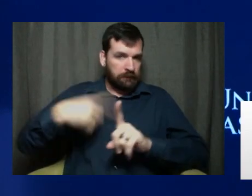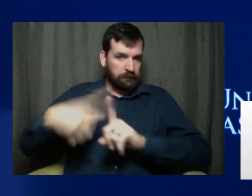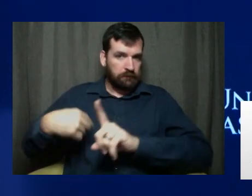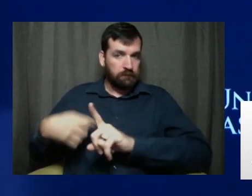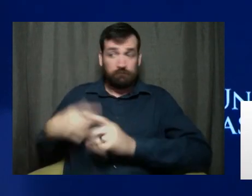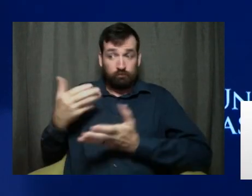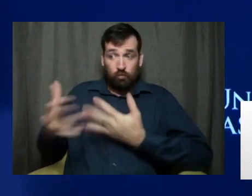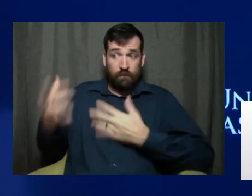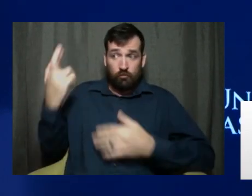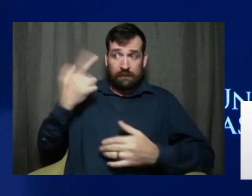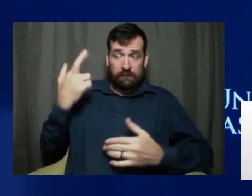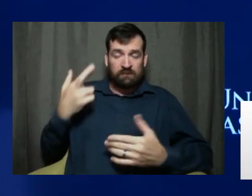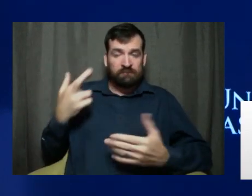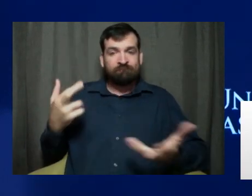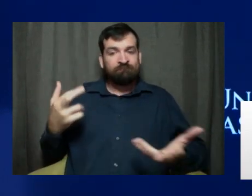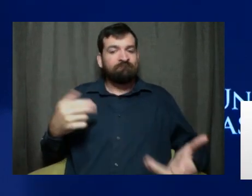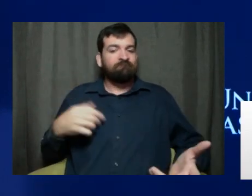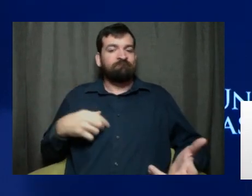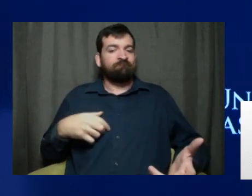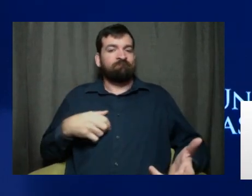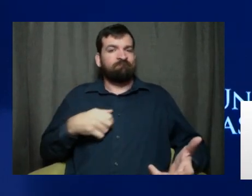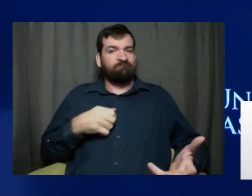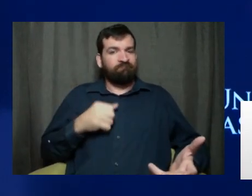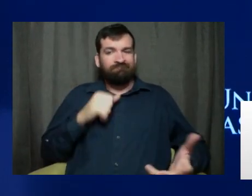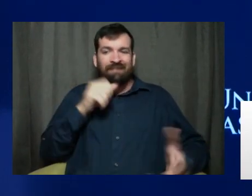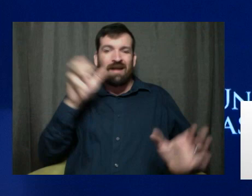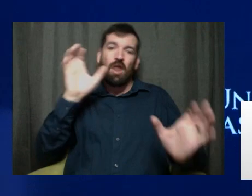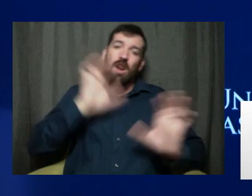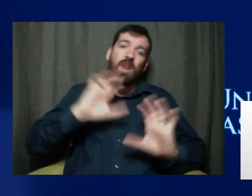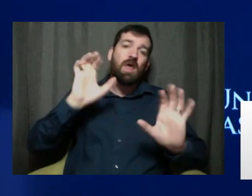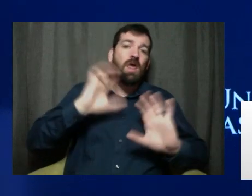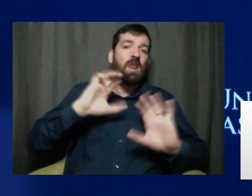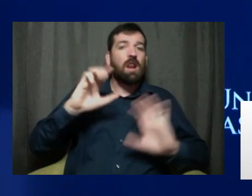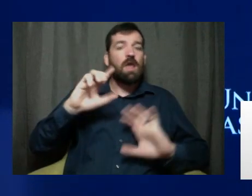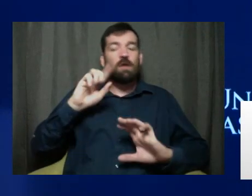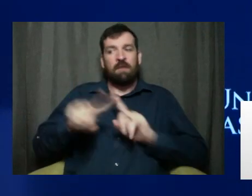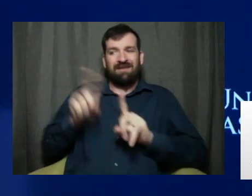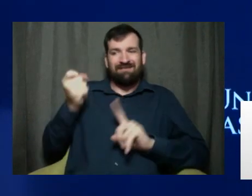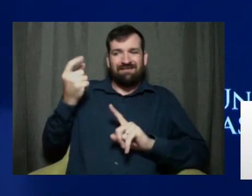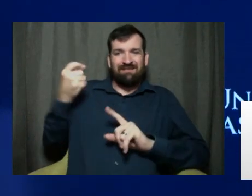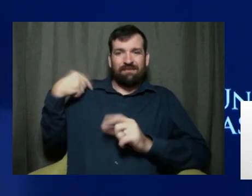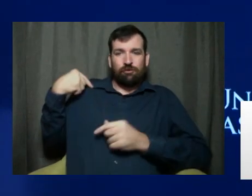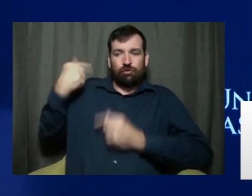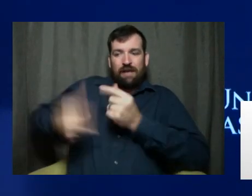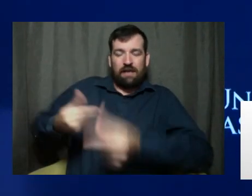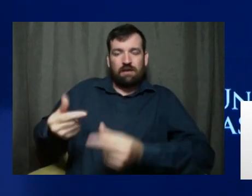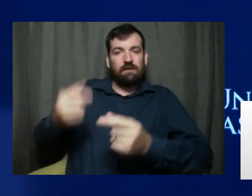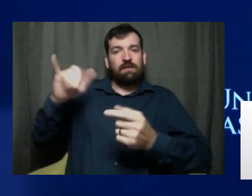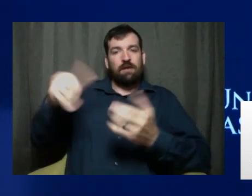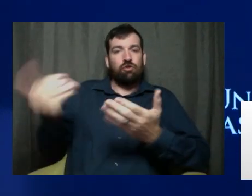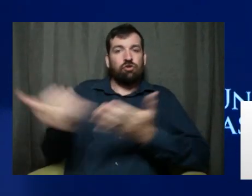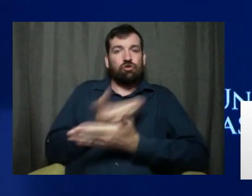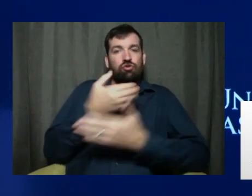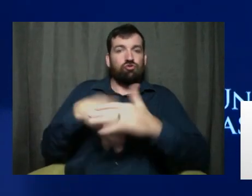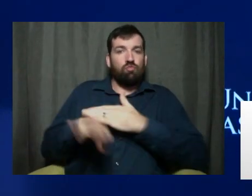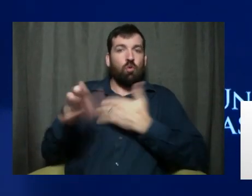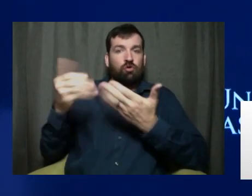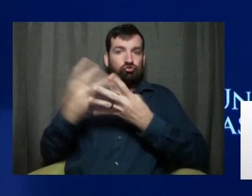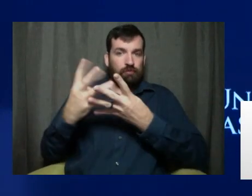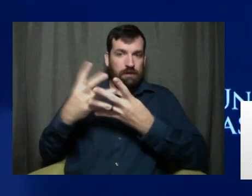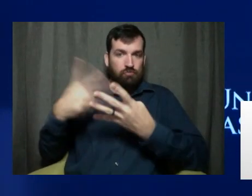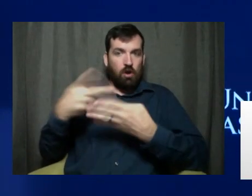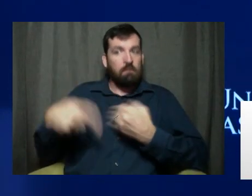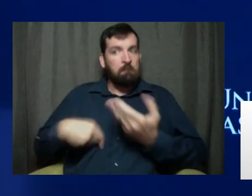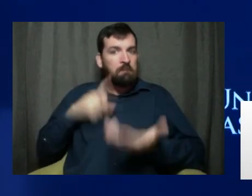just wasn't a desire to keep looking for the diagnosis, even though genetically the newborn screening program had said, this child we believe